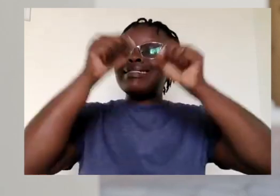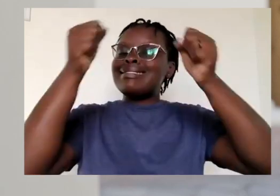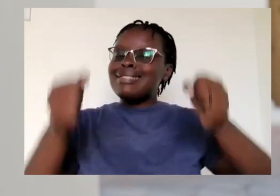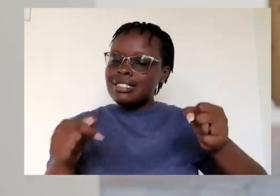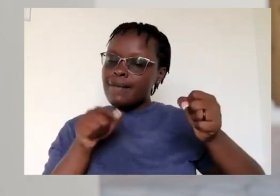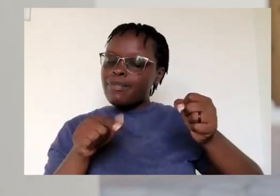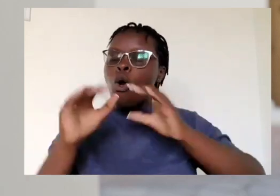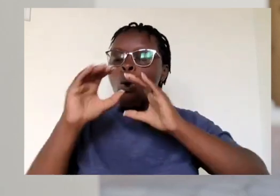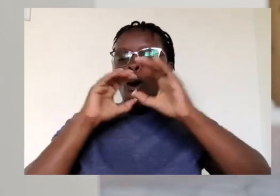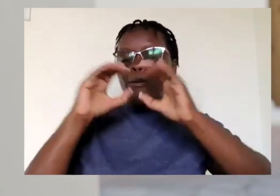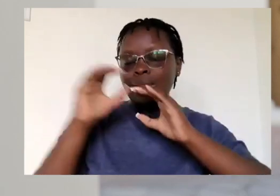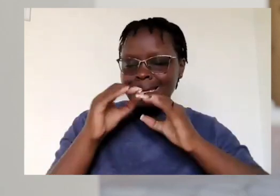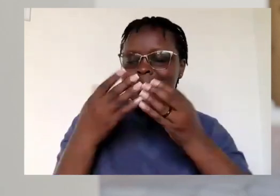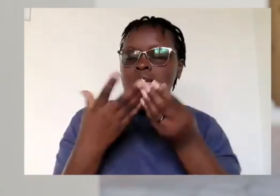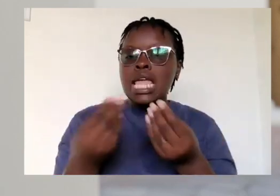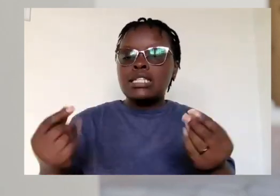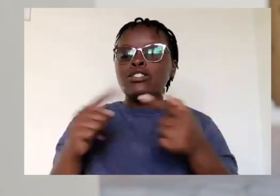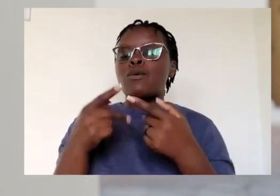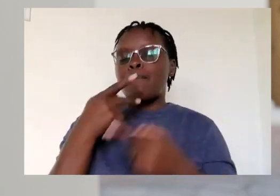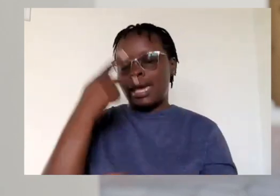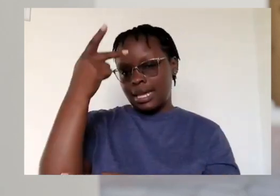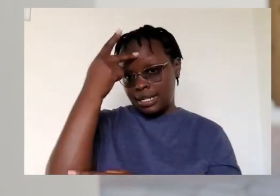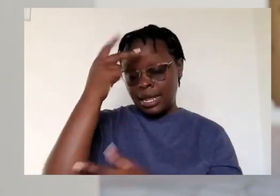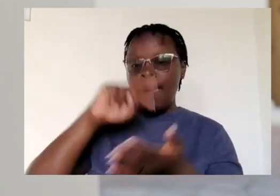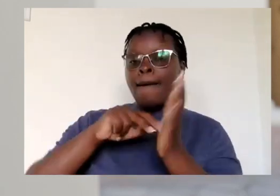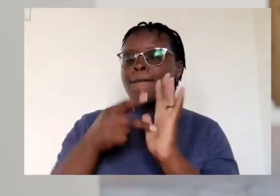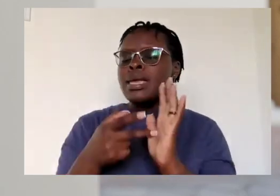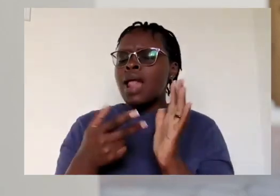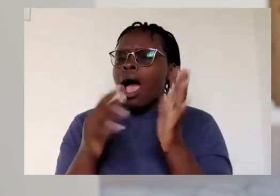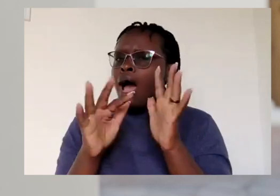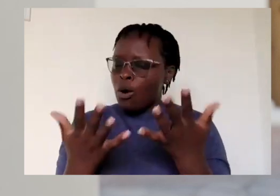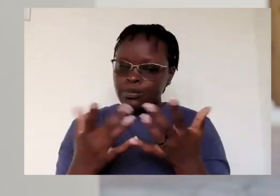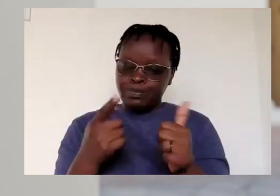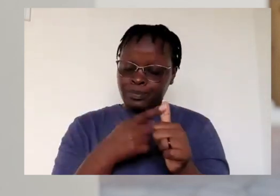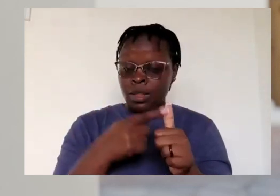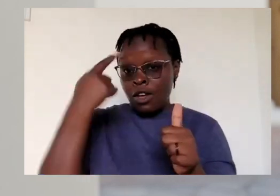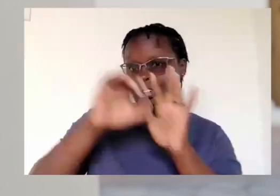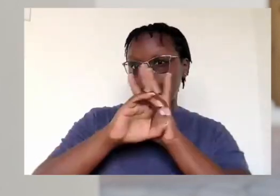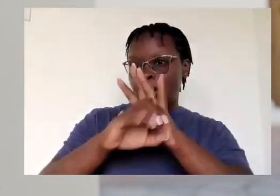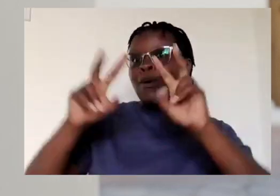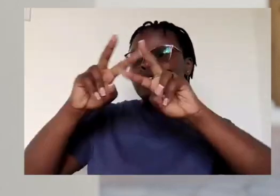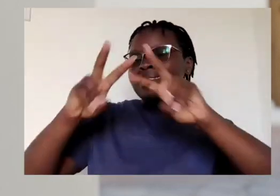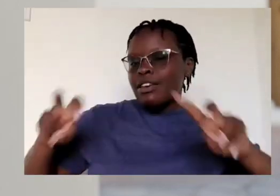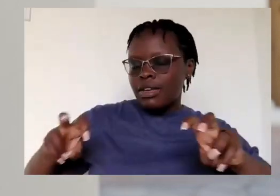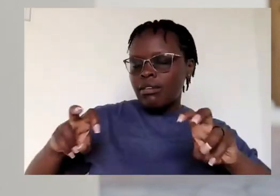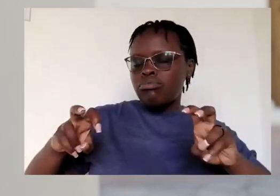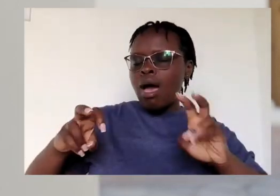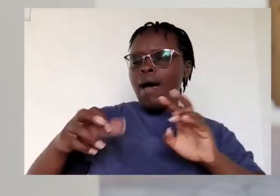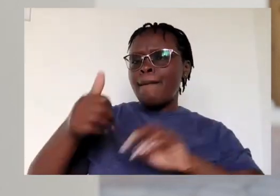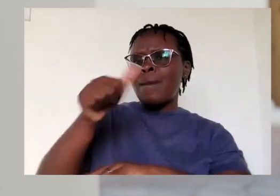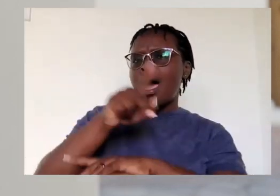ecosystem also to be able to communicate seamlessly to the parent. So how we are doing this is through the features, like the survey feature